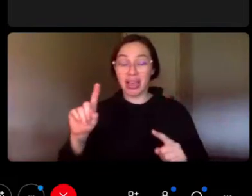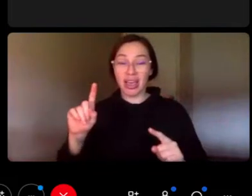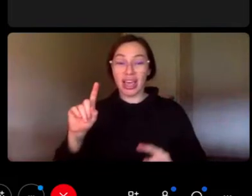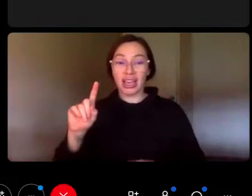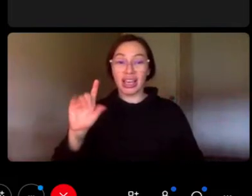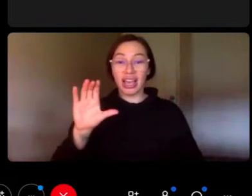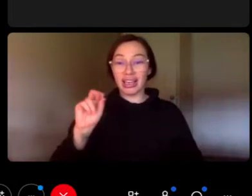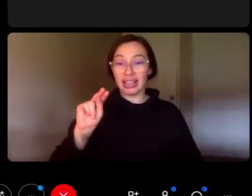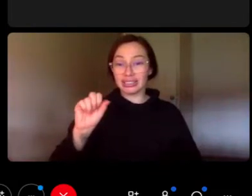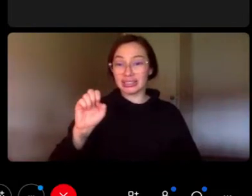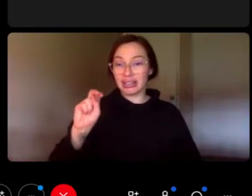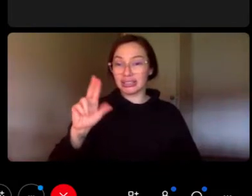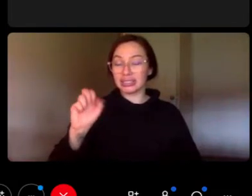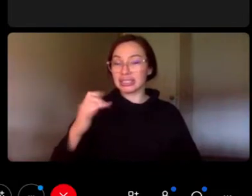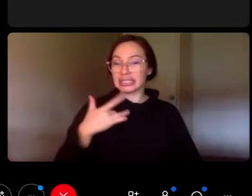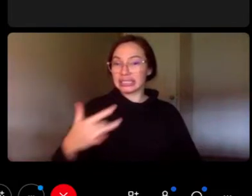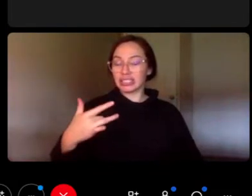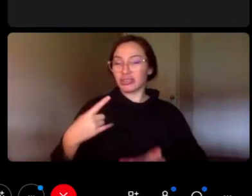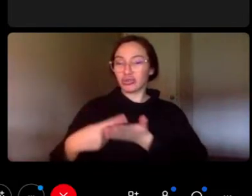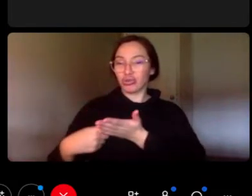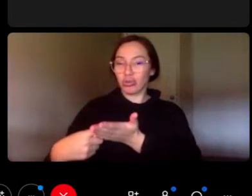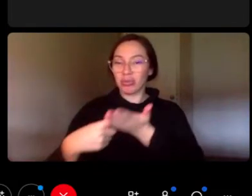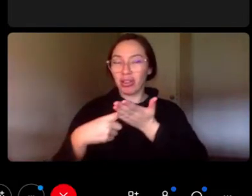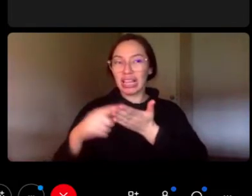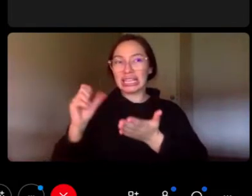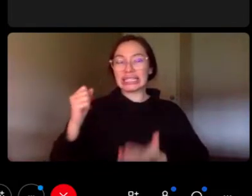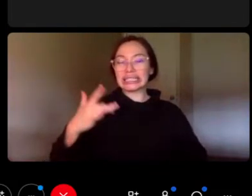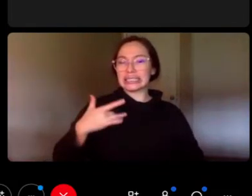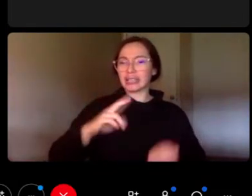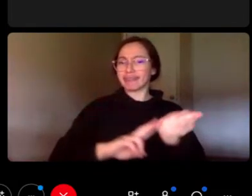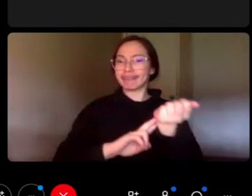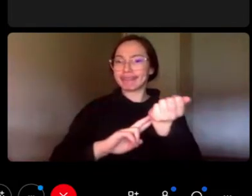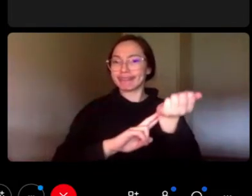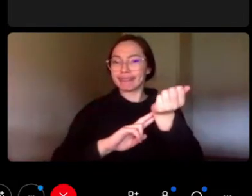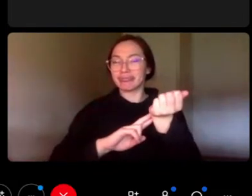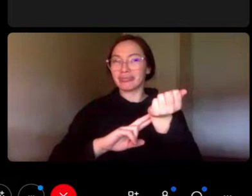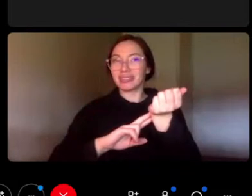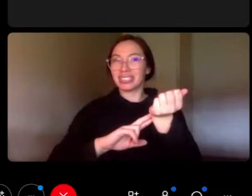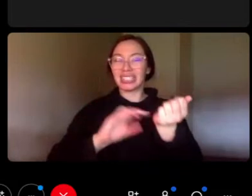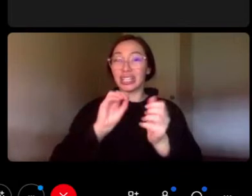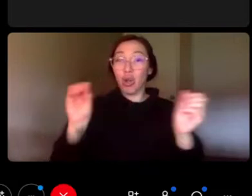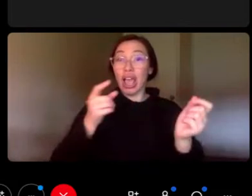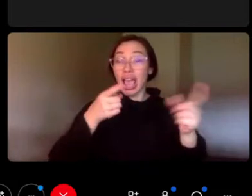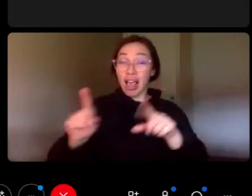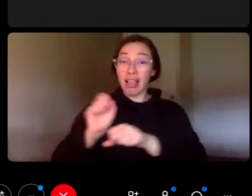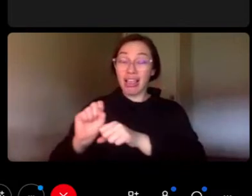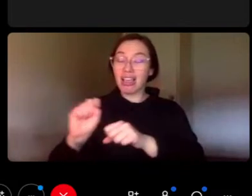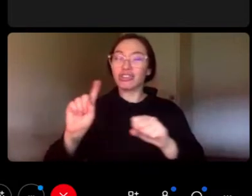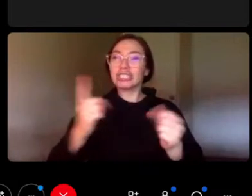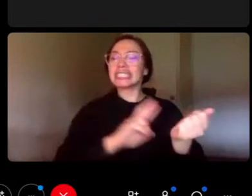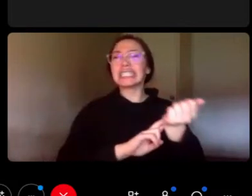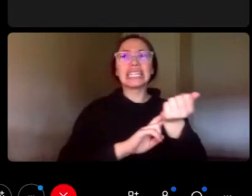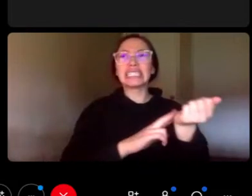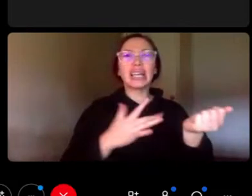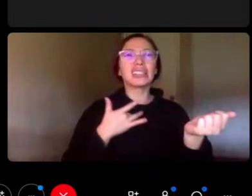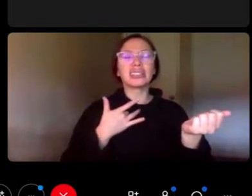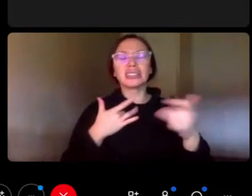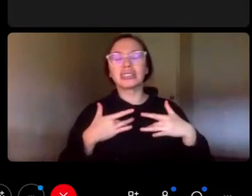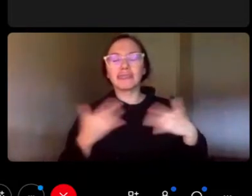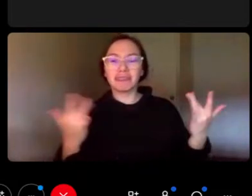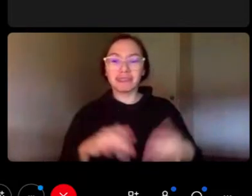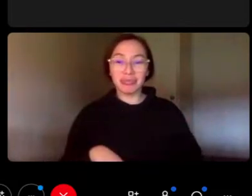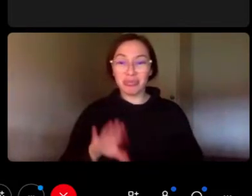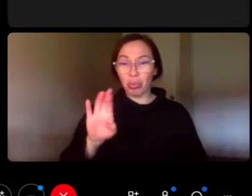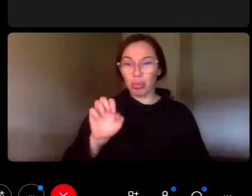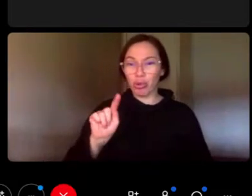usually. Like you're doing a straw poll, you're getting a sense. Your action isn't going to come out of it. You're getting consensus around.